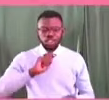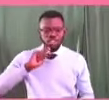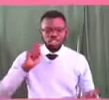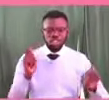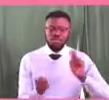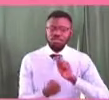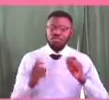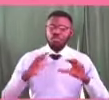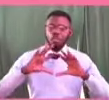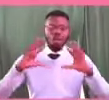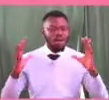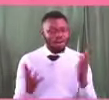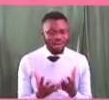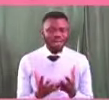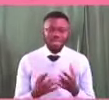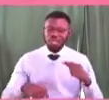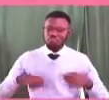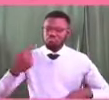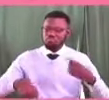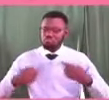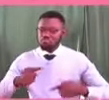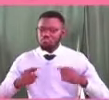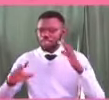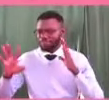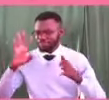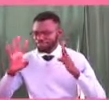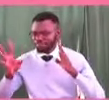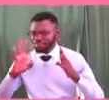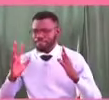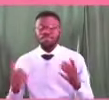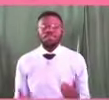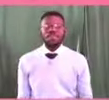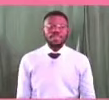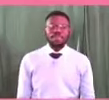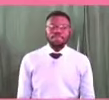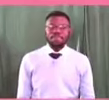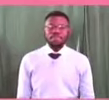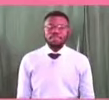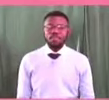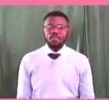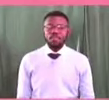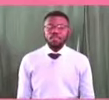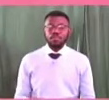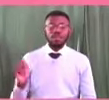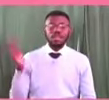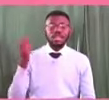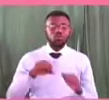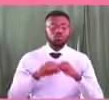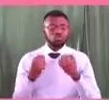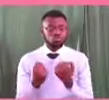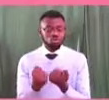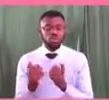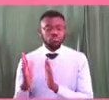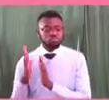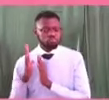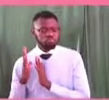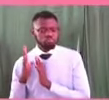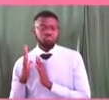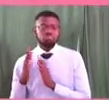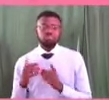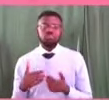a globally competitive innovation hotspot. Although Kenya's social security industry is